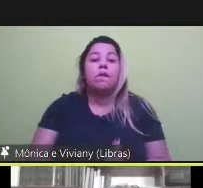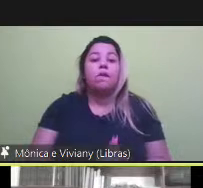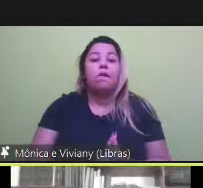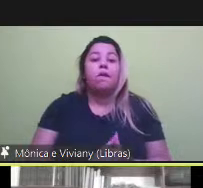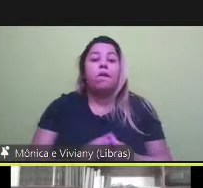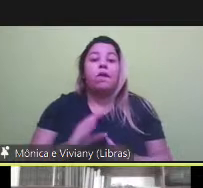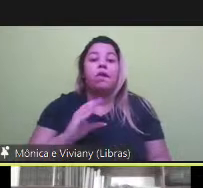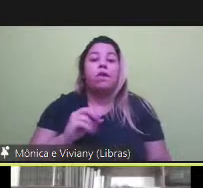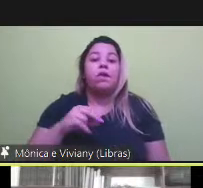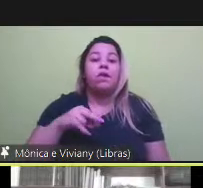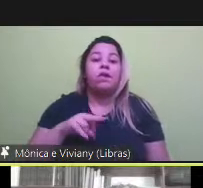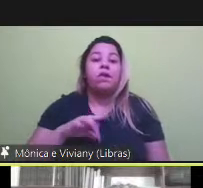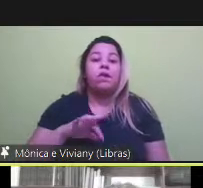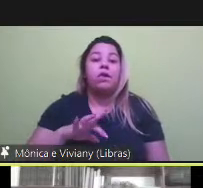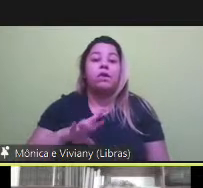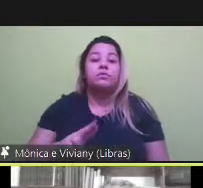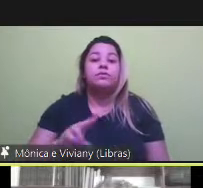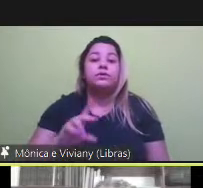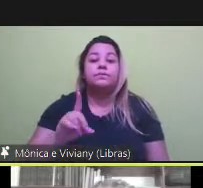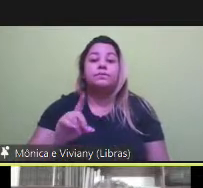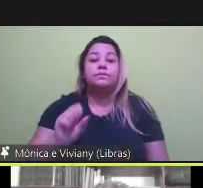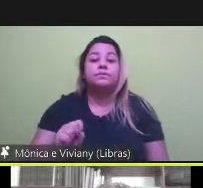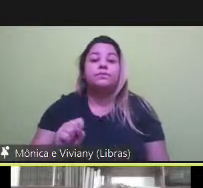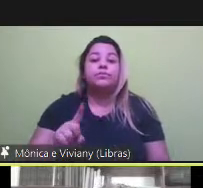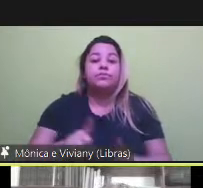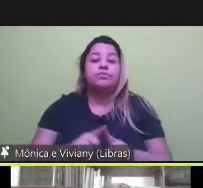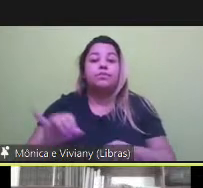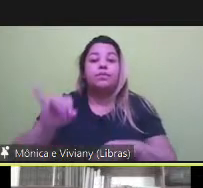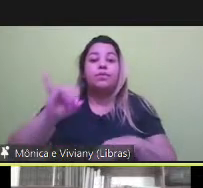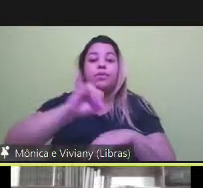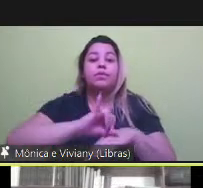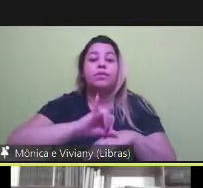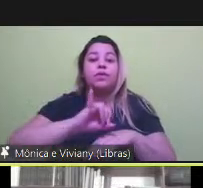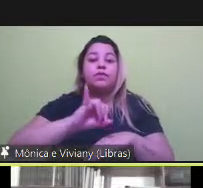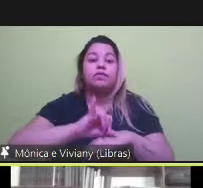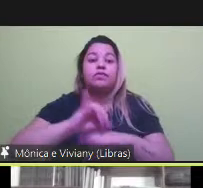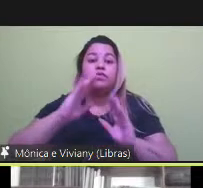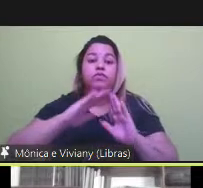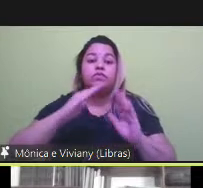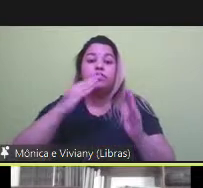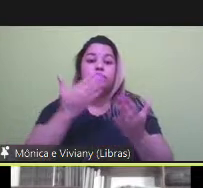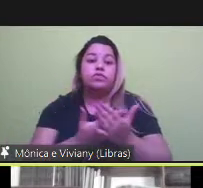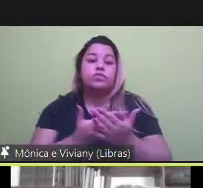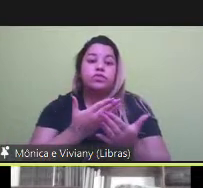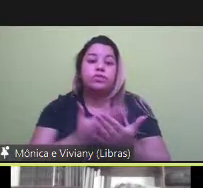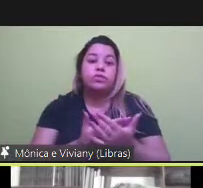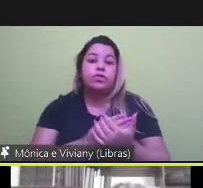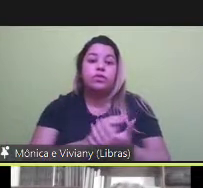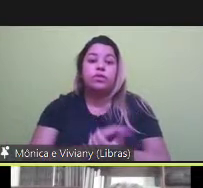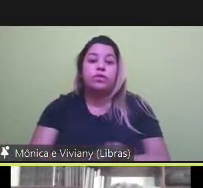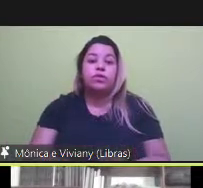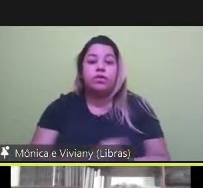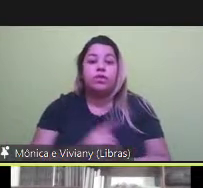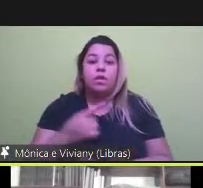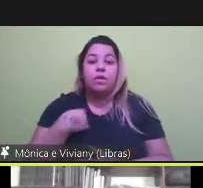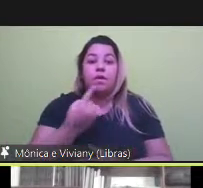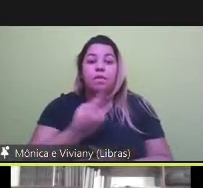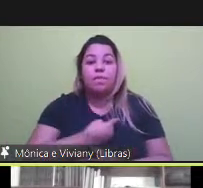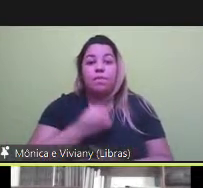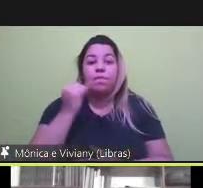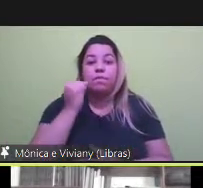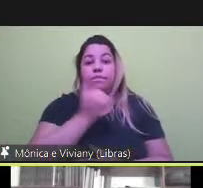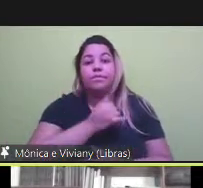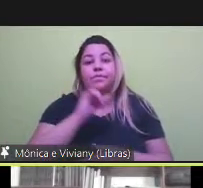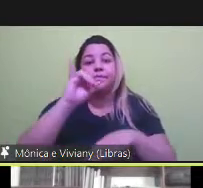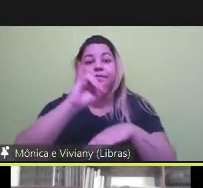the promotion of healthcare in the curriculum of the centers, the educationists, from a perspective that is transversal. So we had an